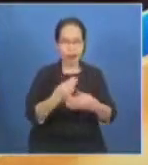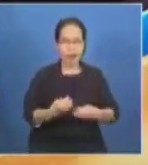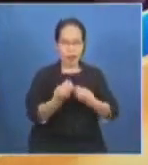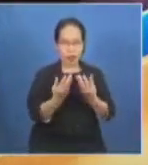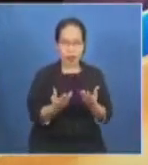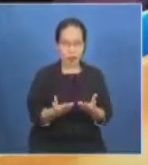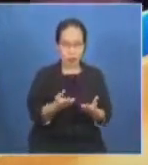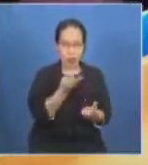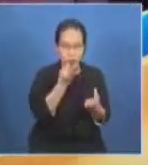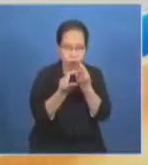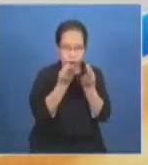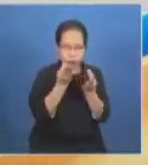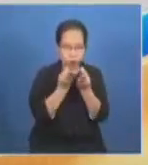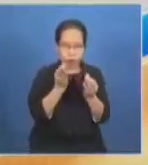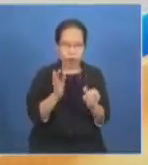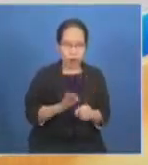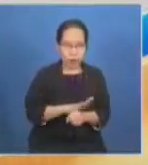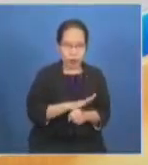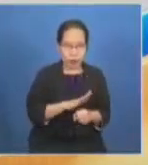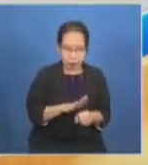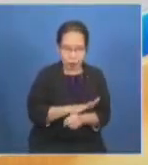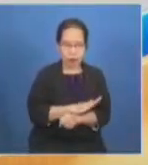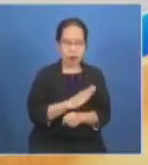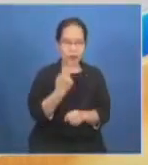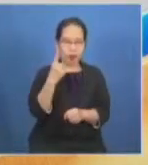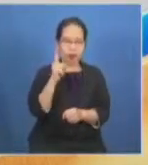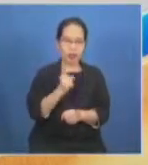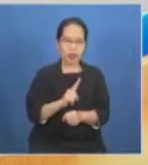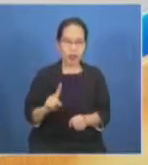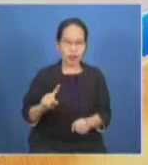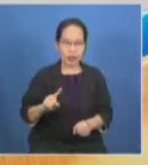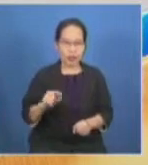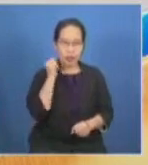and to give them food sufficient for their daily needs.